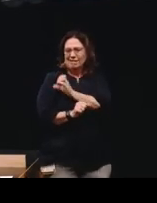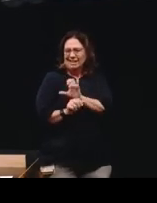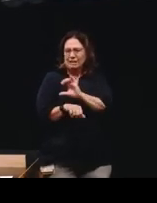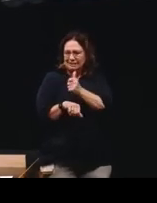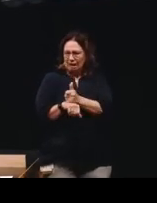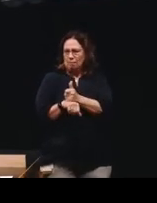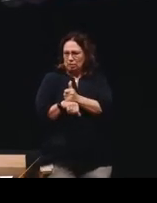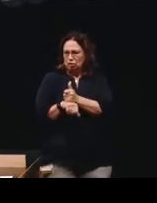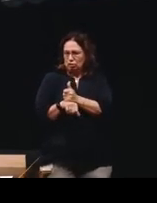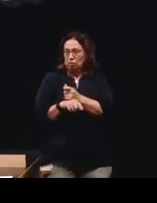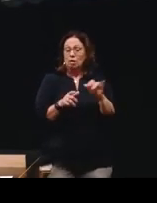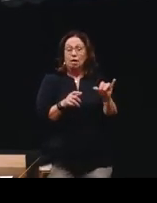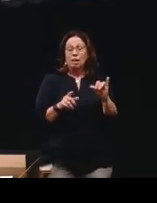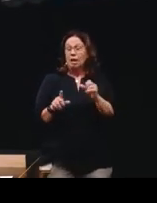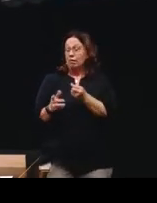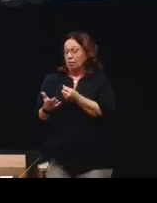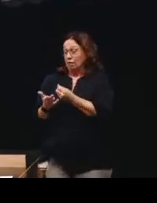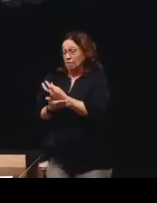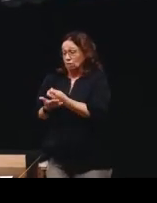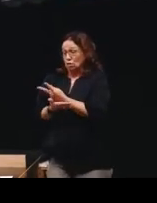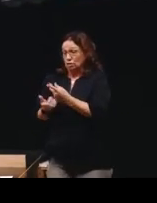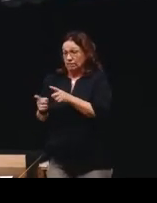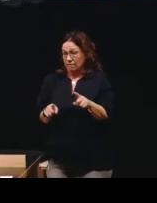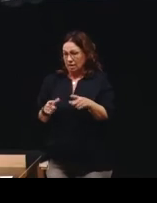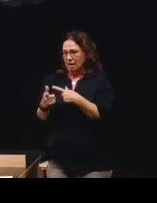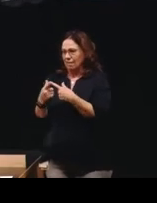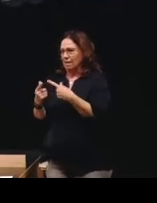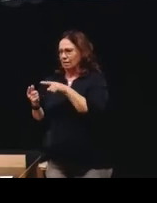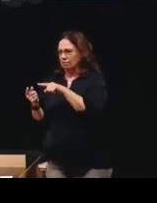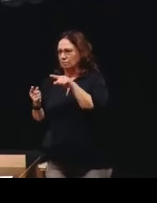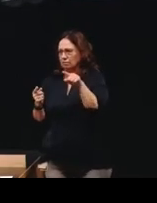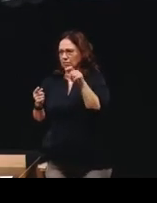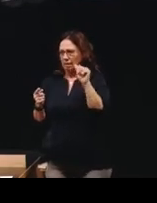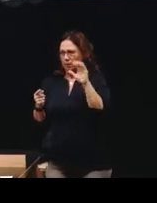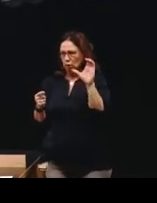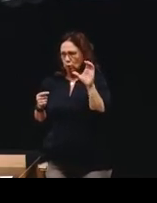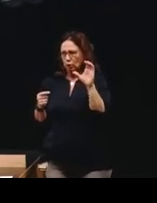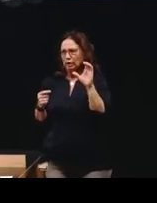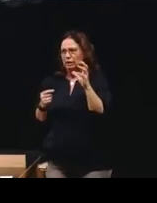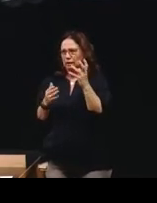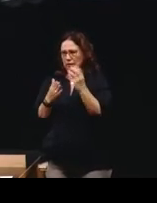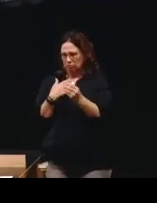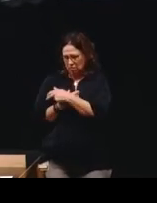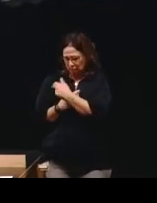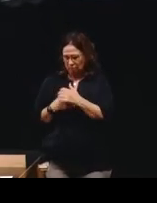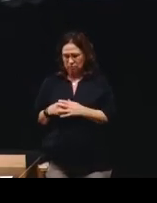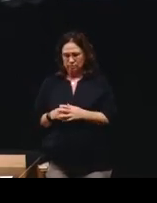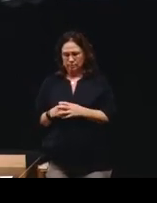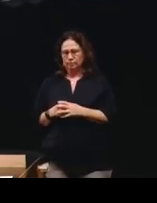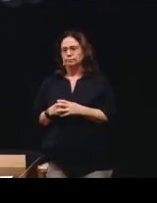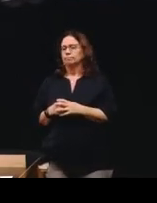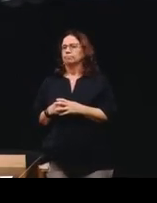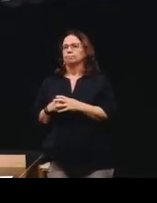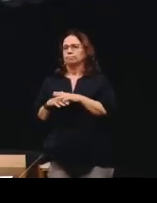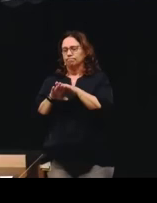convulsive event captured on ambulatory EEG and a similar event in terms of semiology